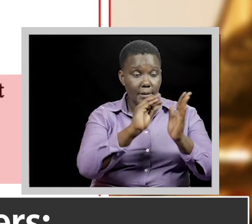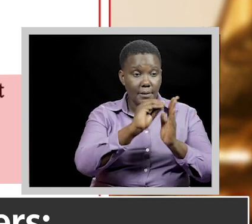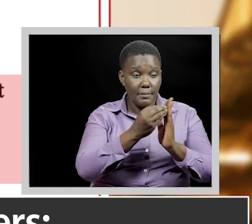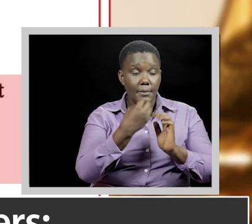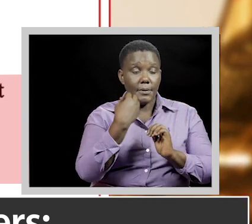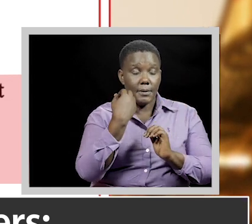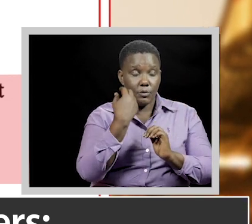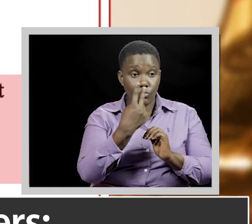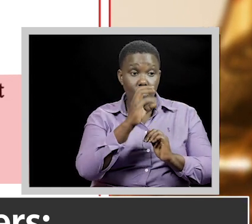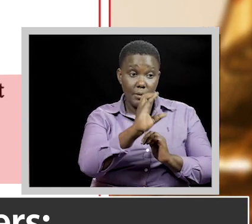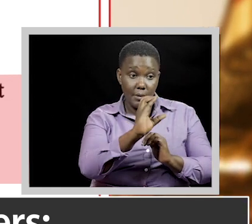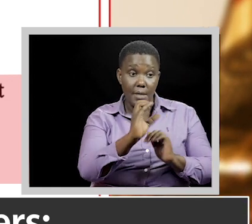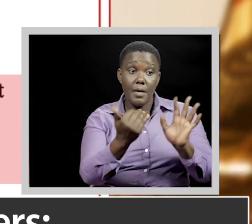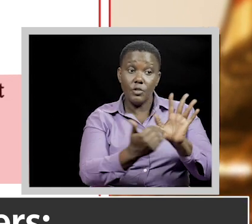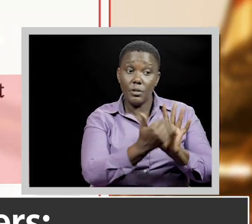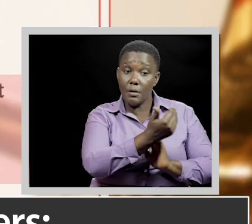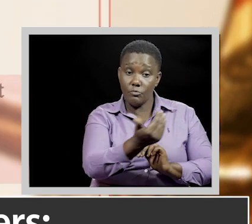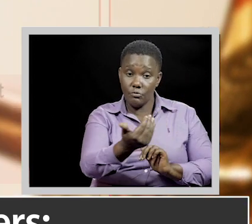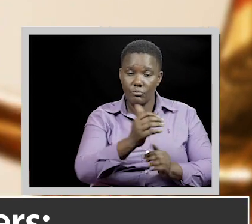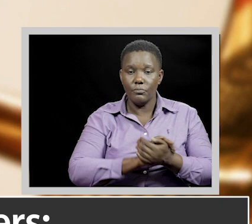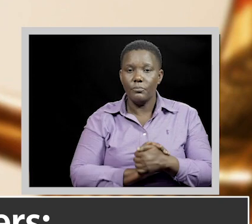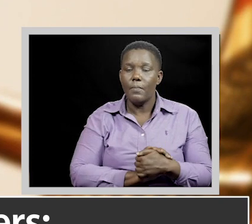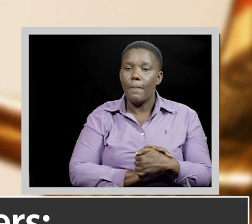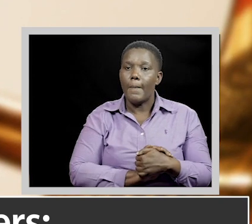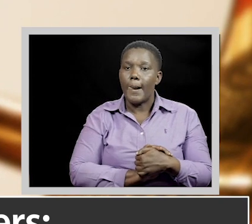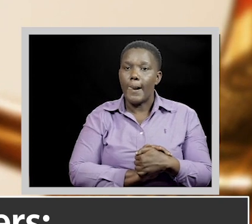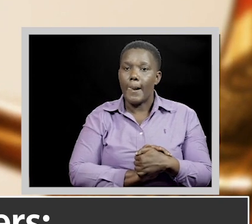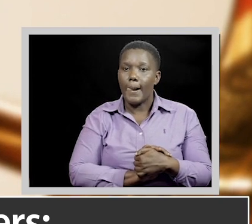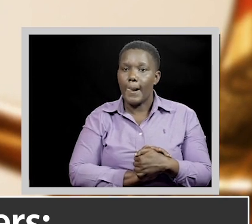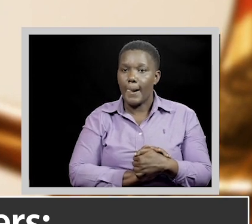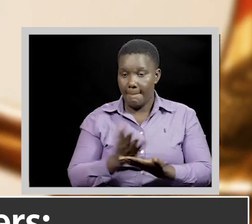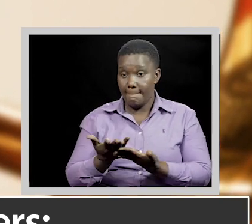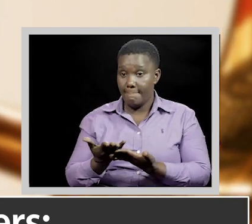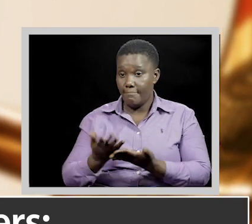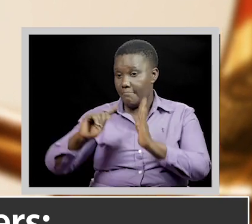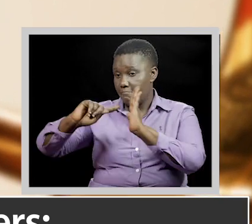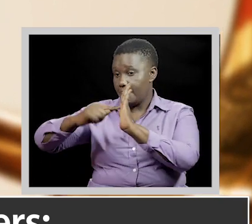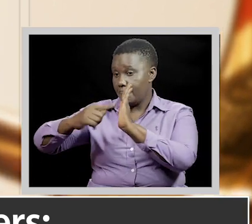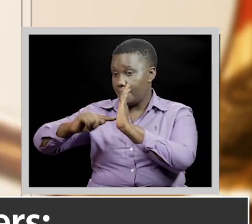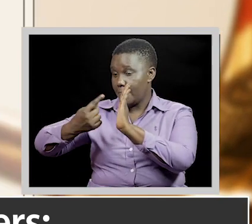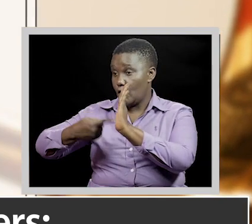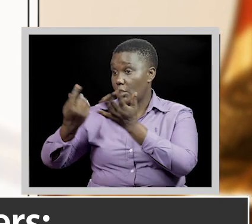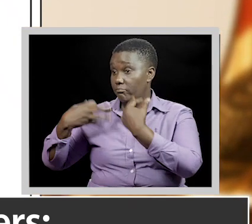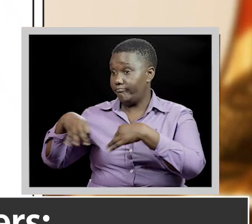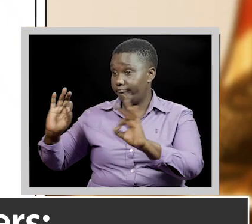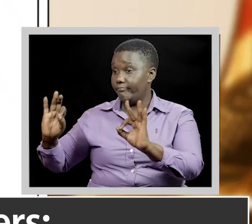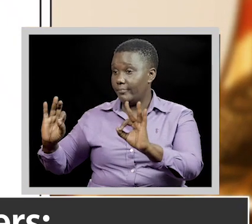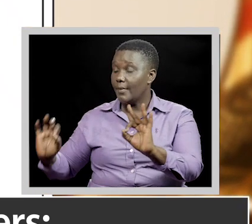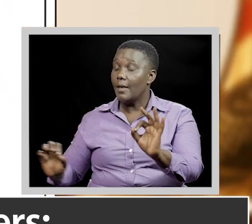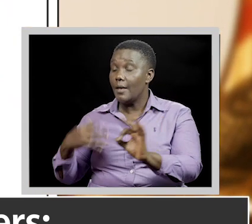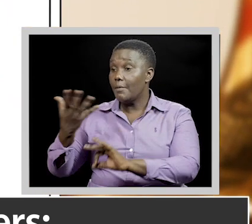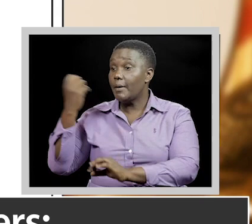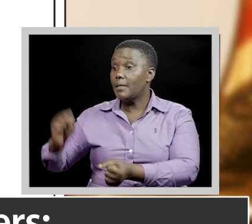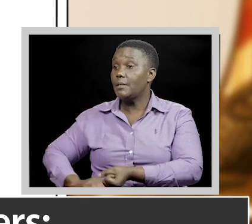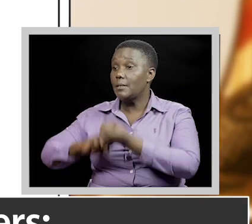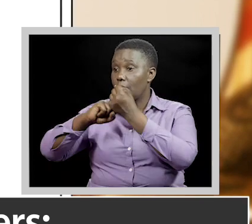subsection 2C of the Law of the Child Act. Conditional discharge, as supported by